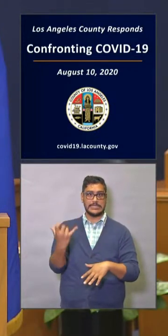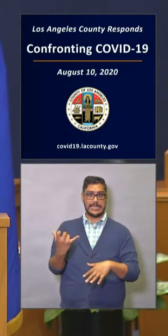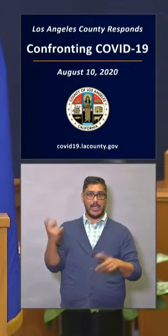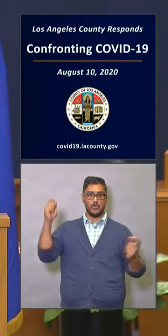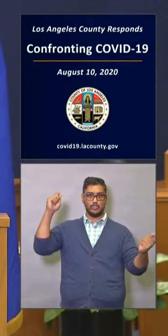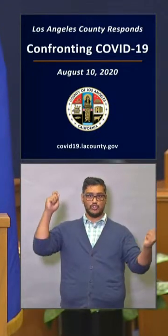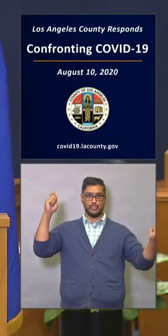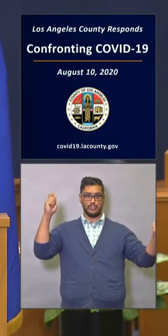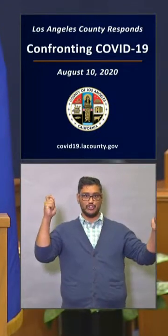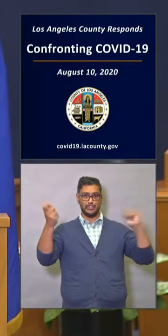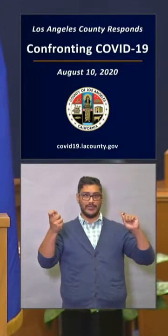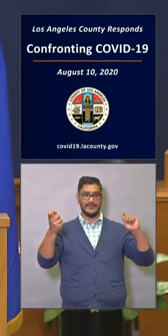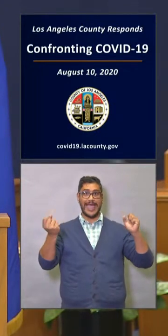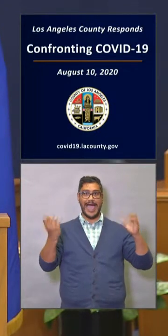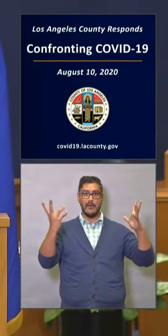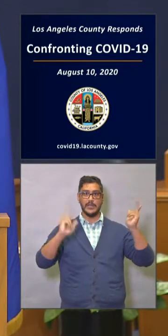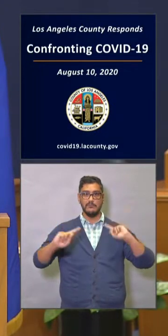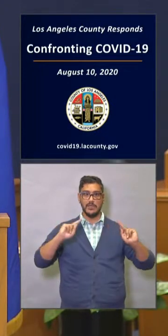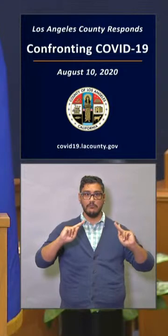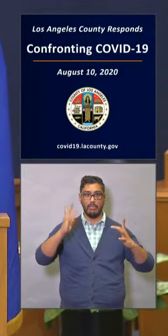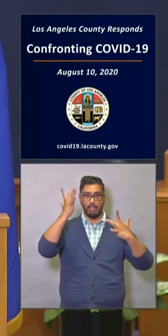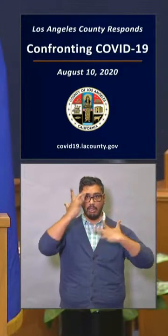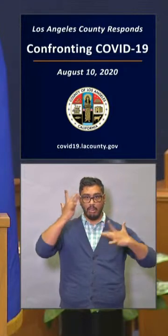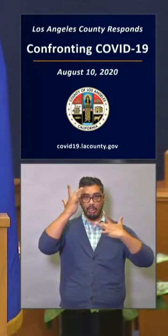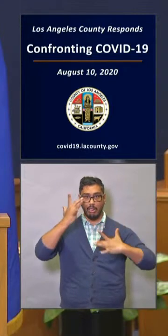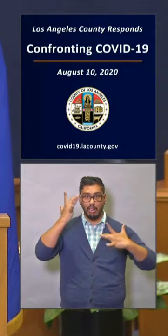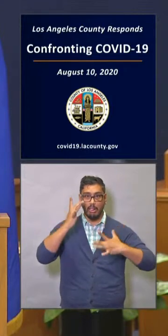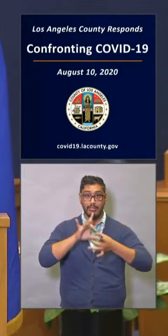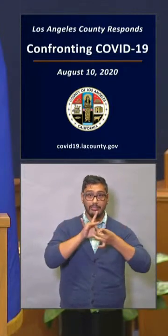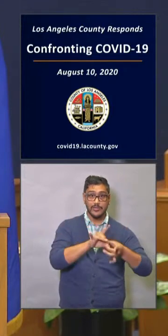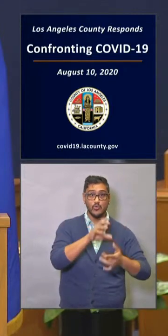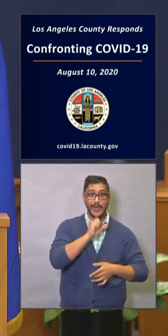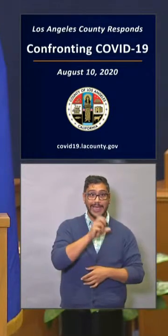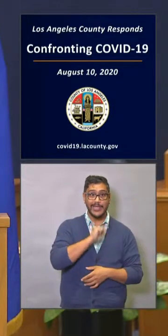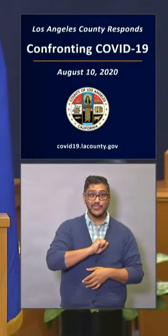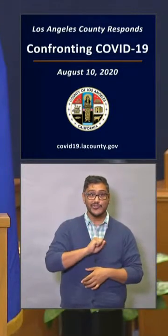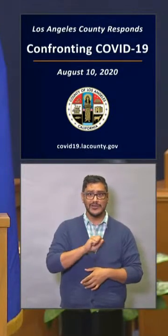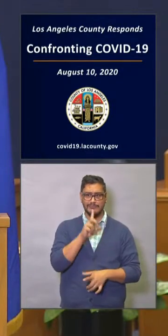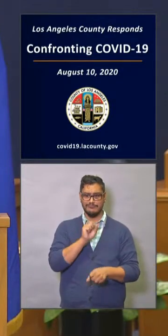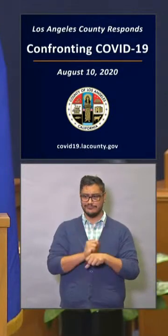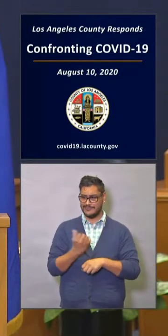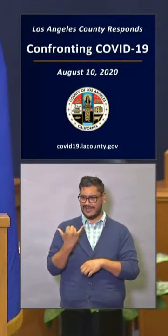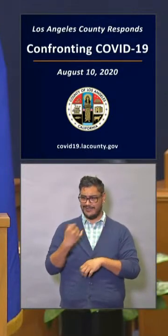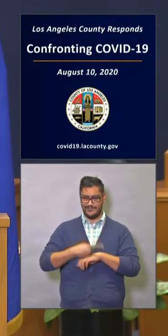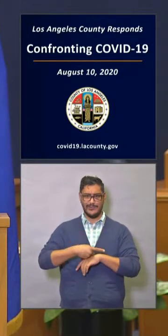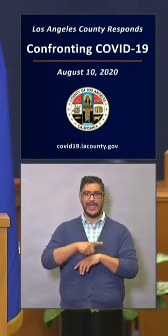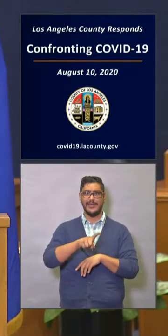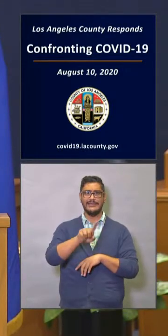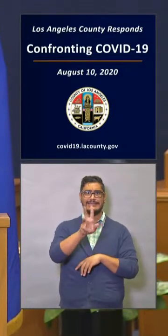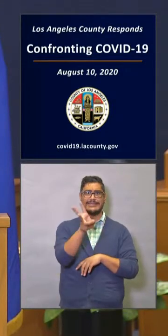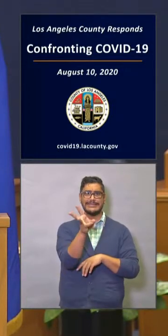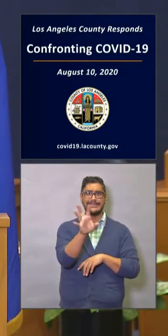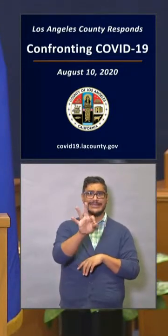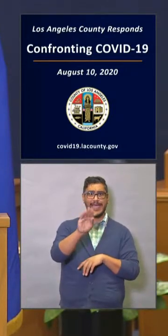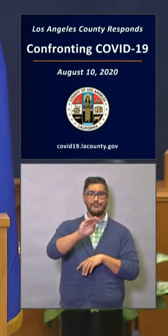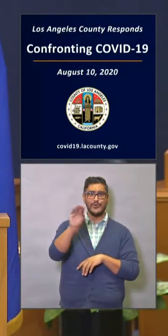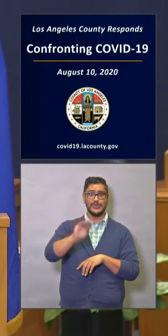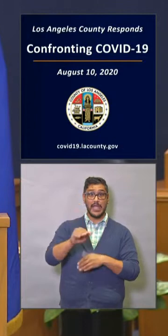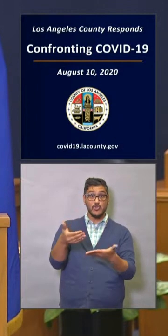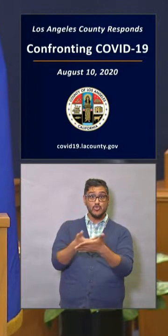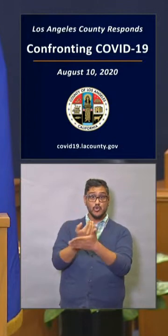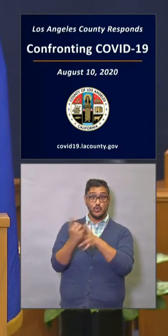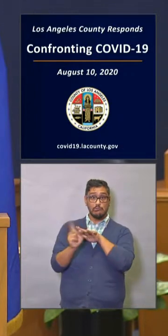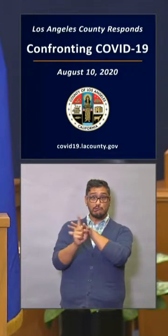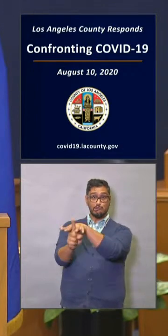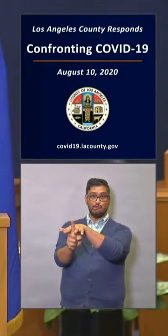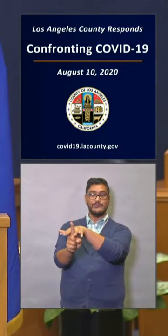in the number of people who are infected by age, with literally, I think today, 69% of our new